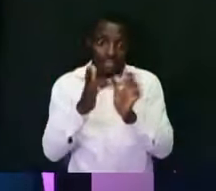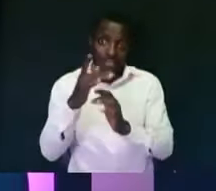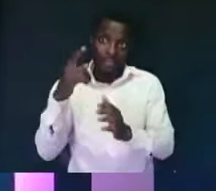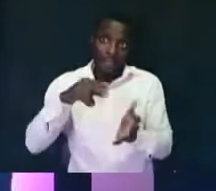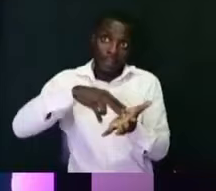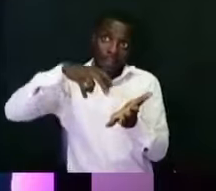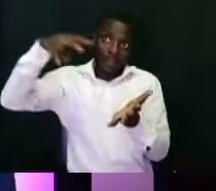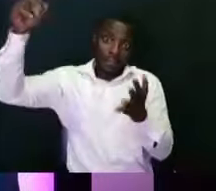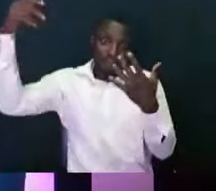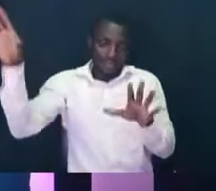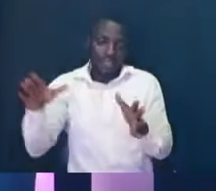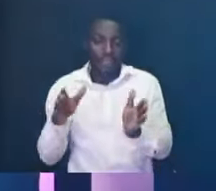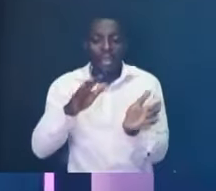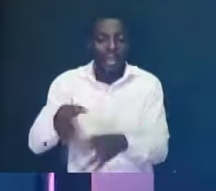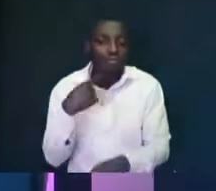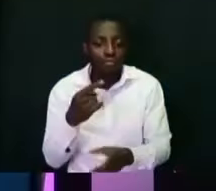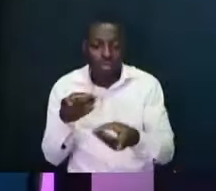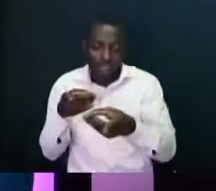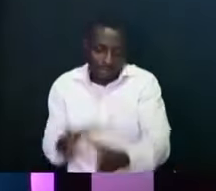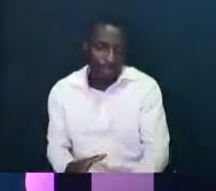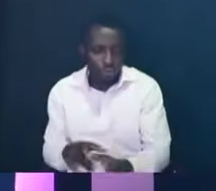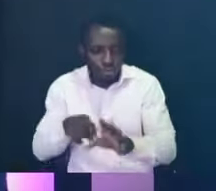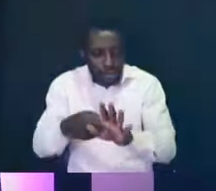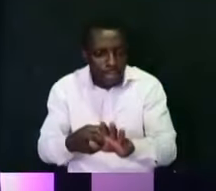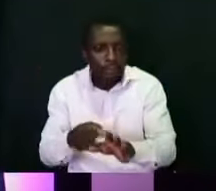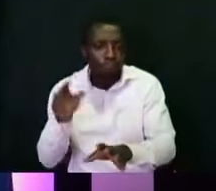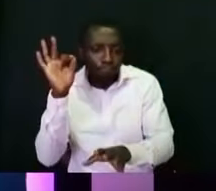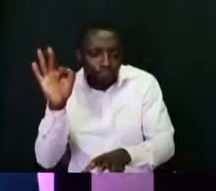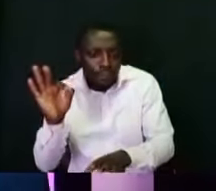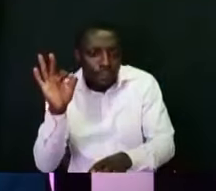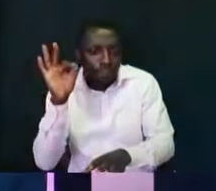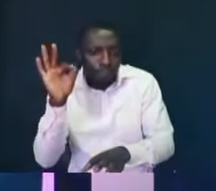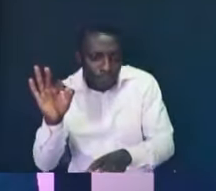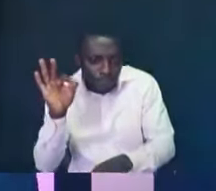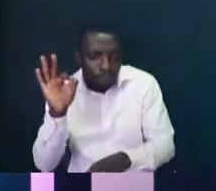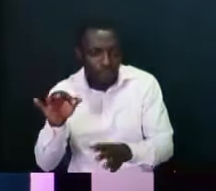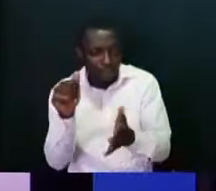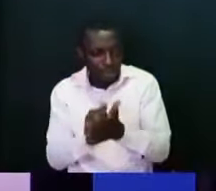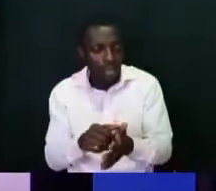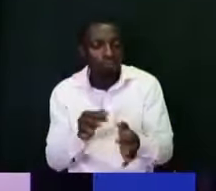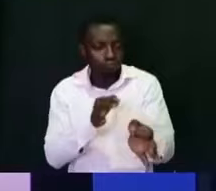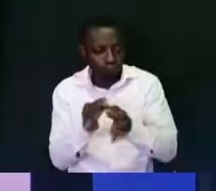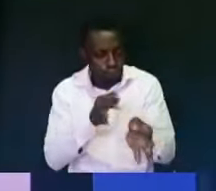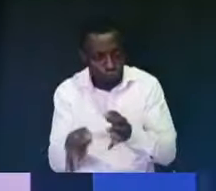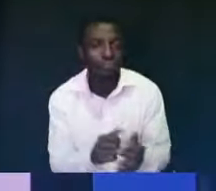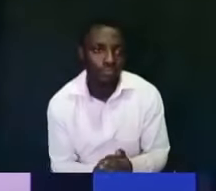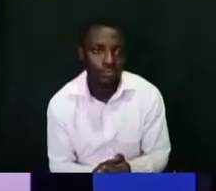we made these two verses, but I want us to go back to them. Acts chapter 13,